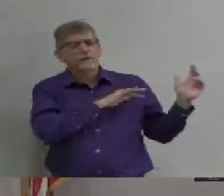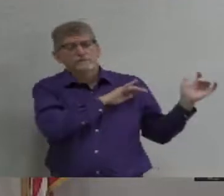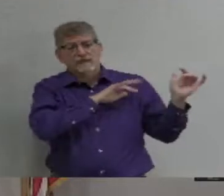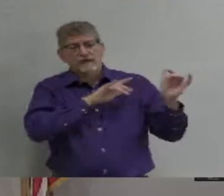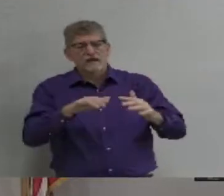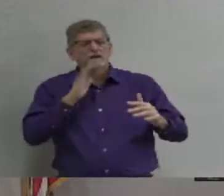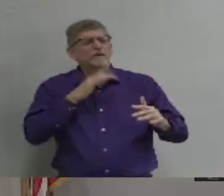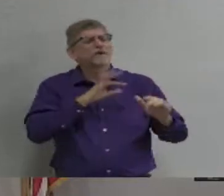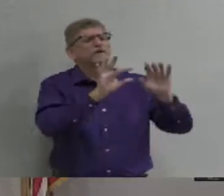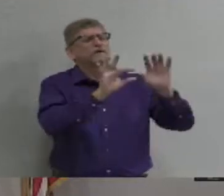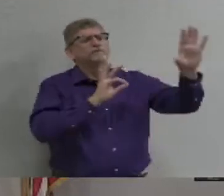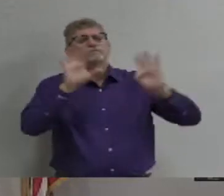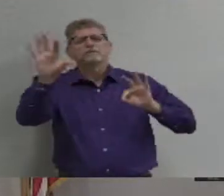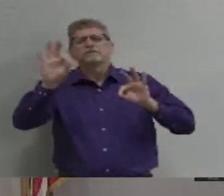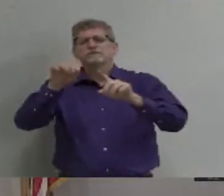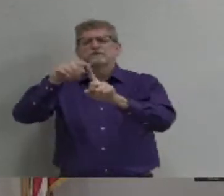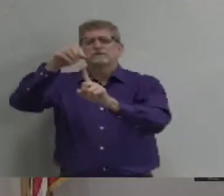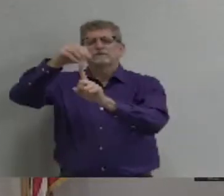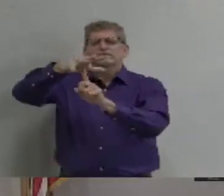thank you.